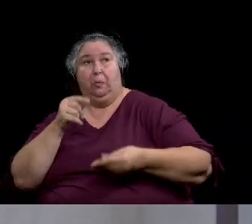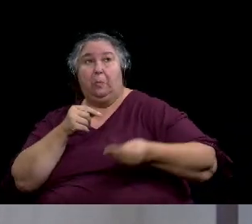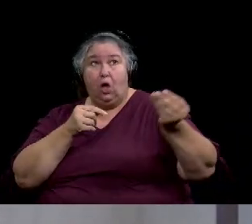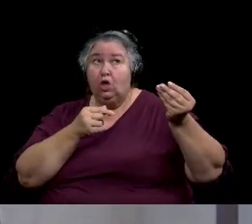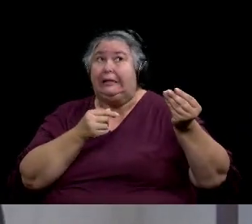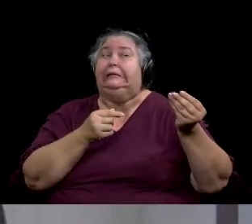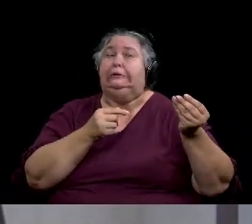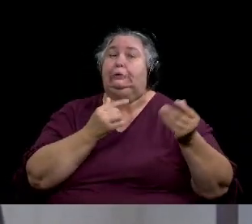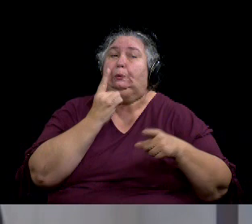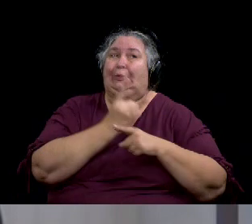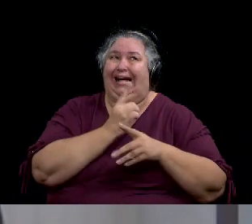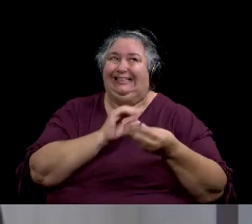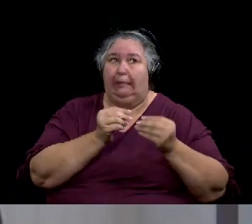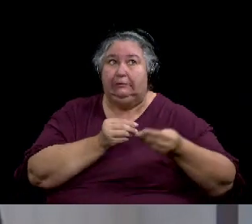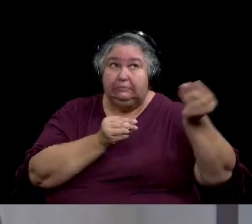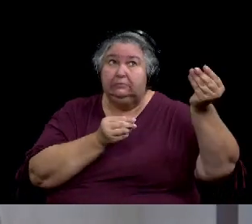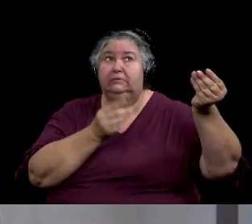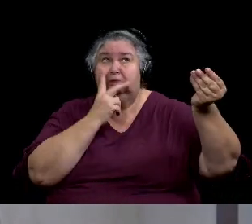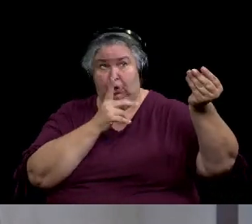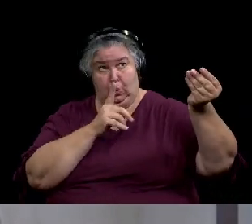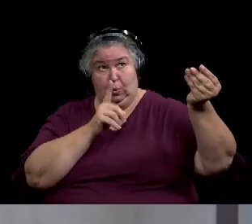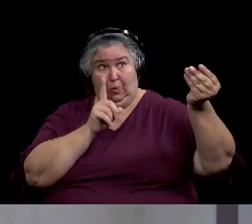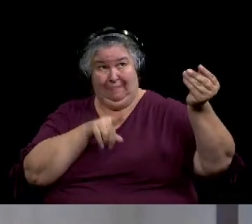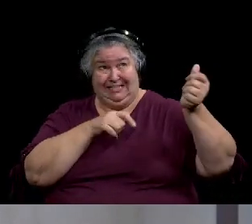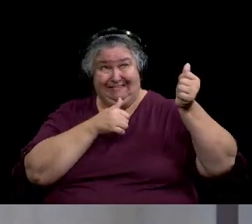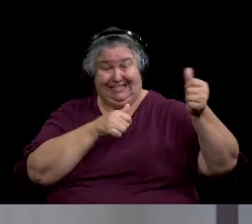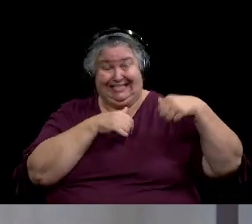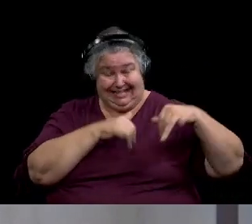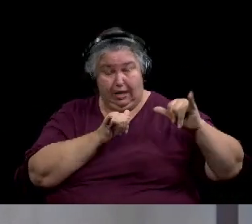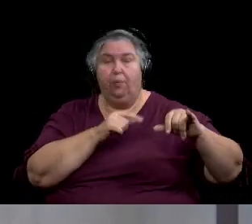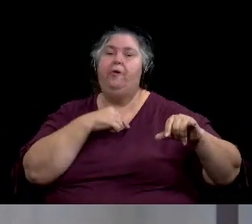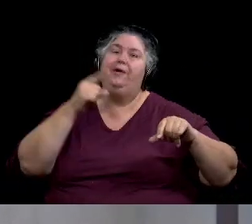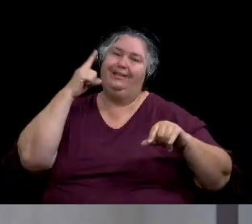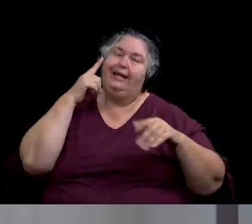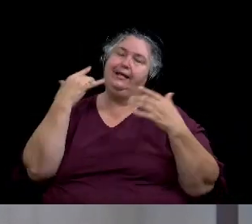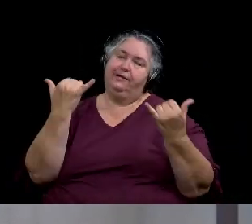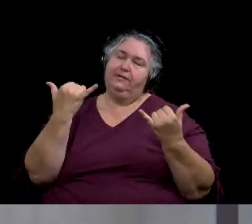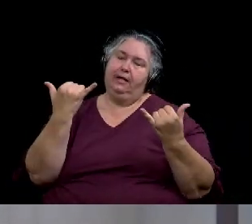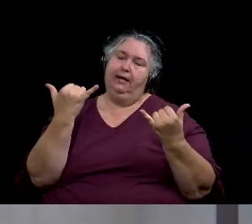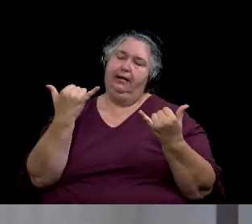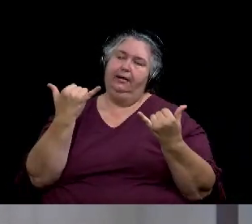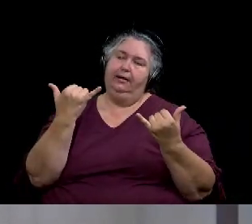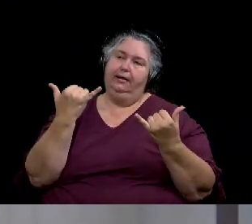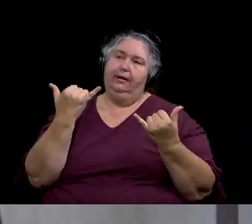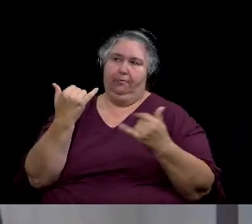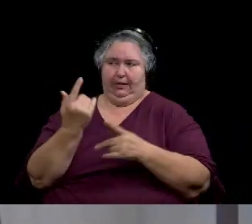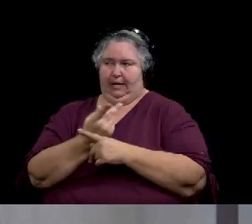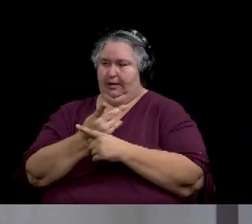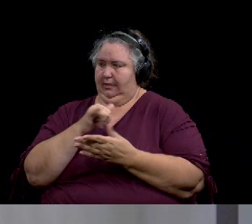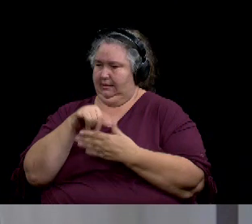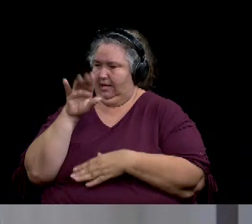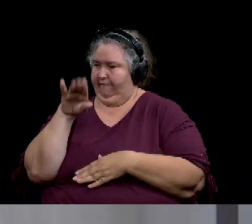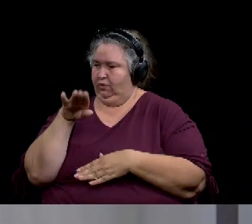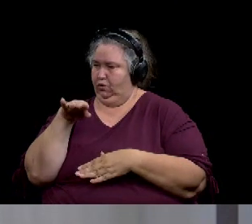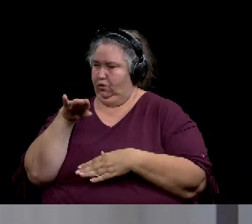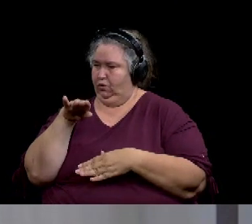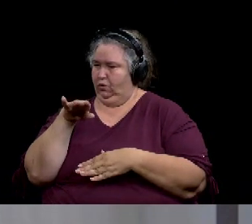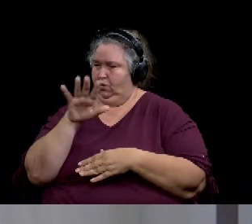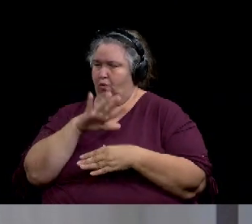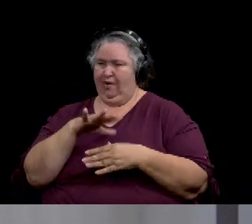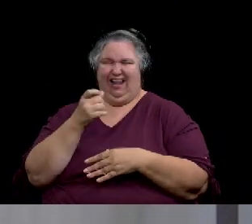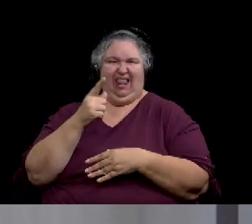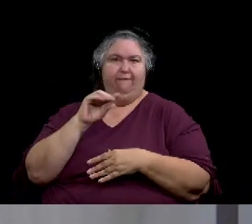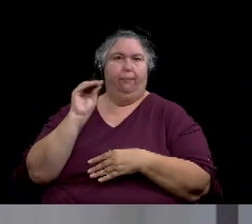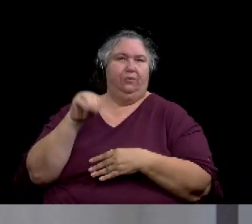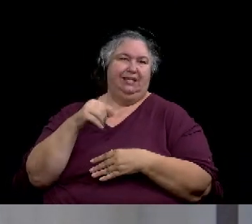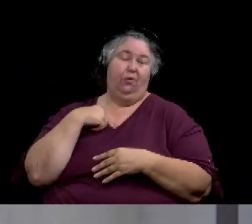But we think it, as of today, and we calculated every afternoon, that today is around 11%.